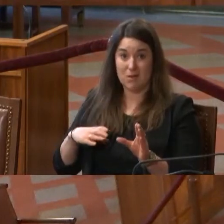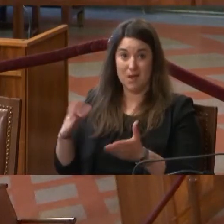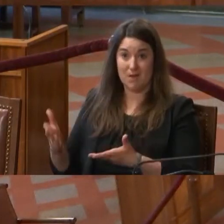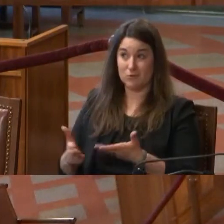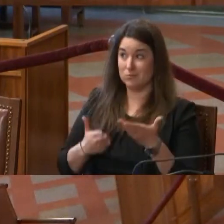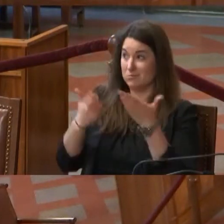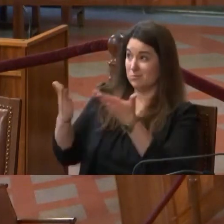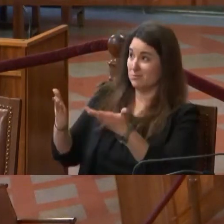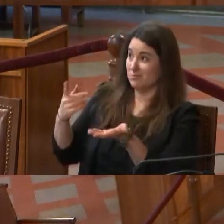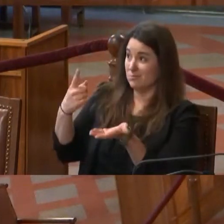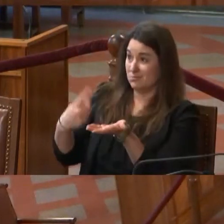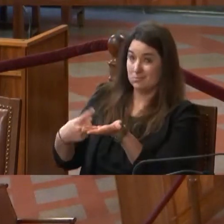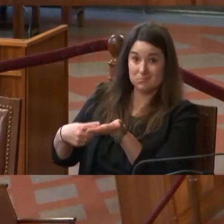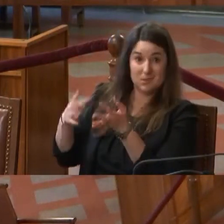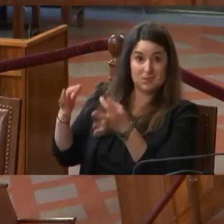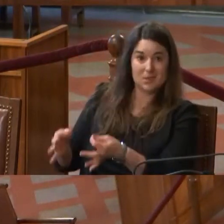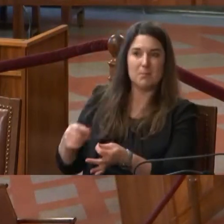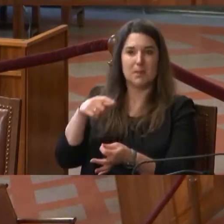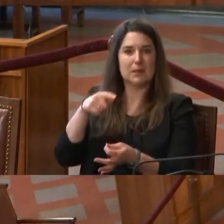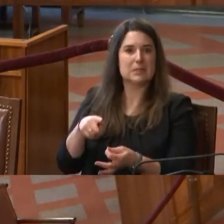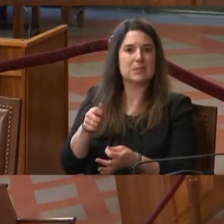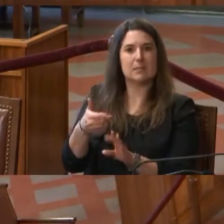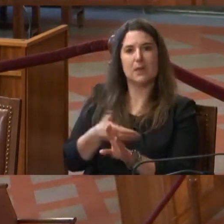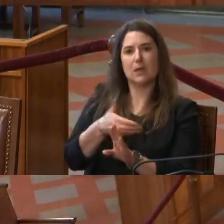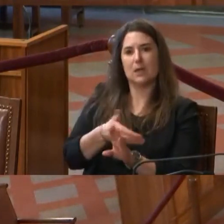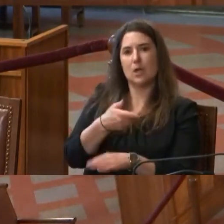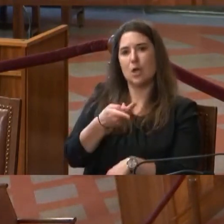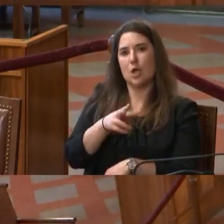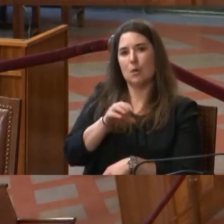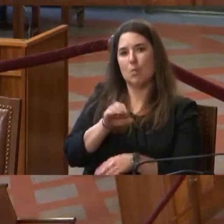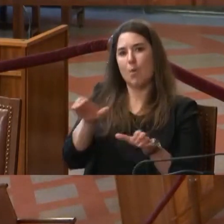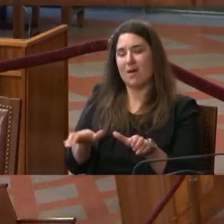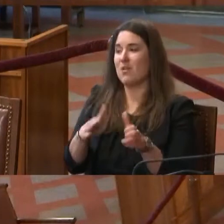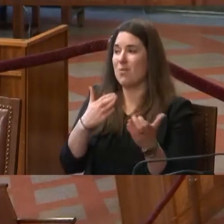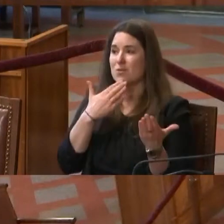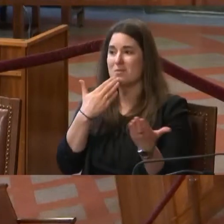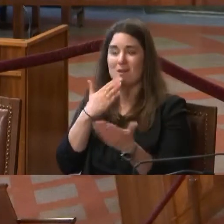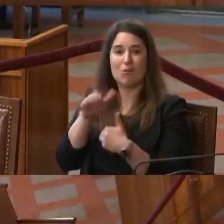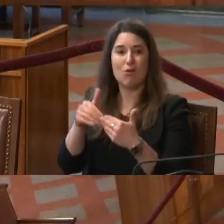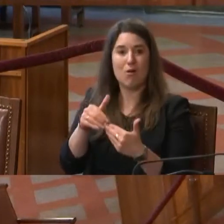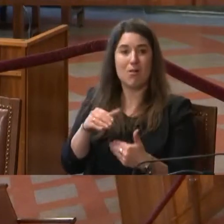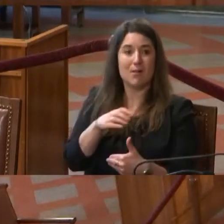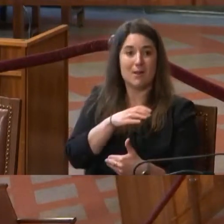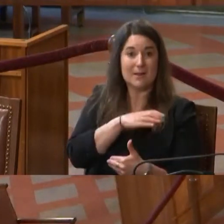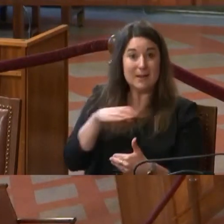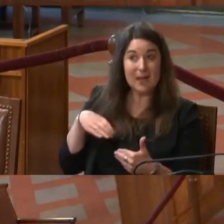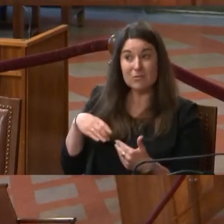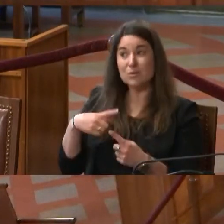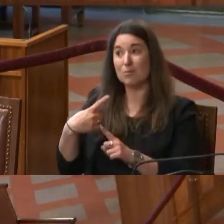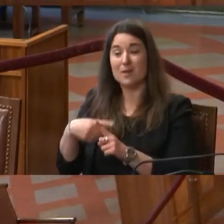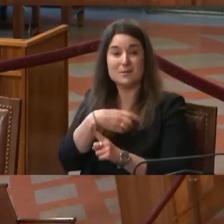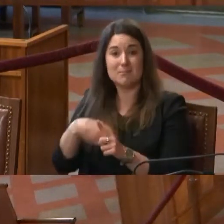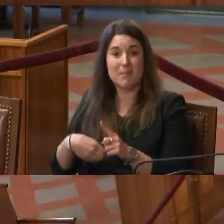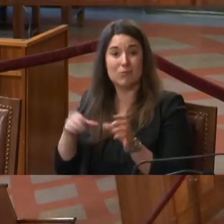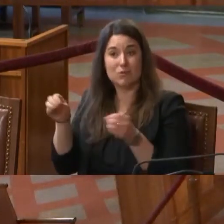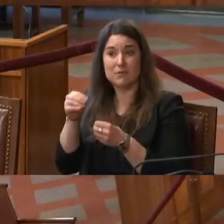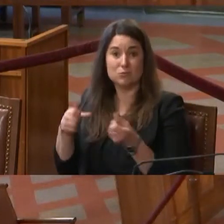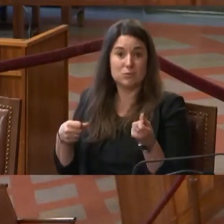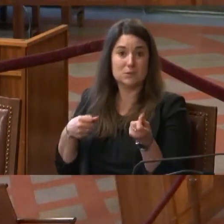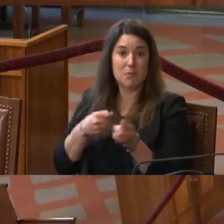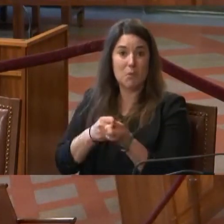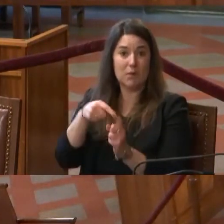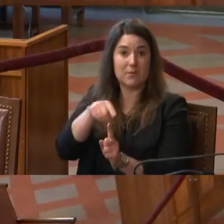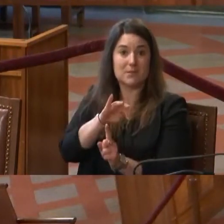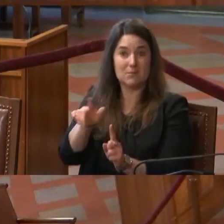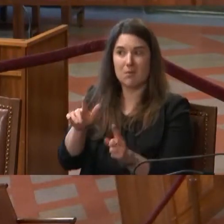decide, but this is just being a little bit proactive. I want to thank all council and the mayor's office for being supportive.